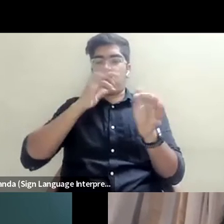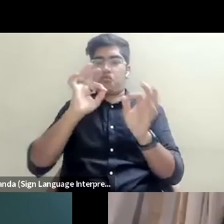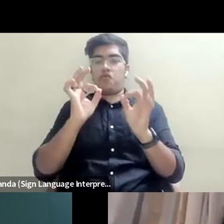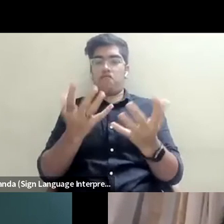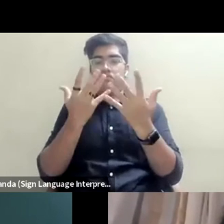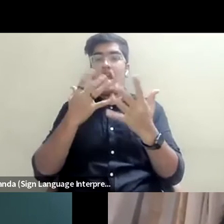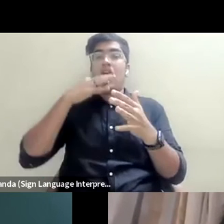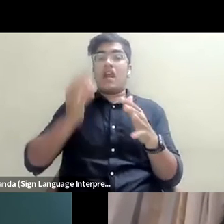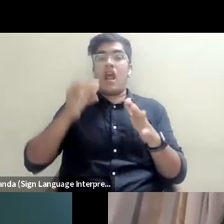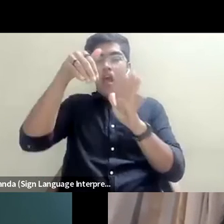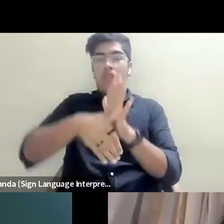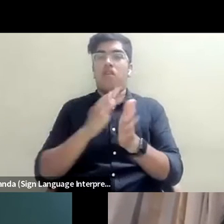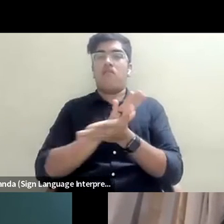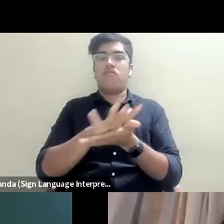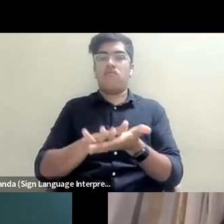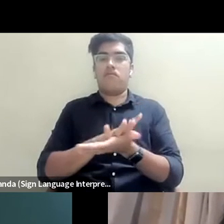inside the salad?